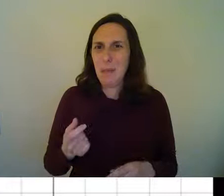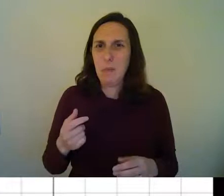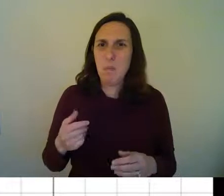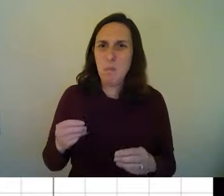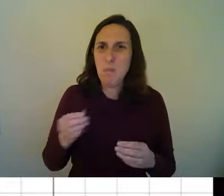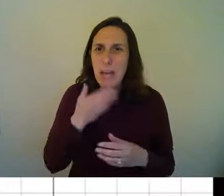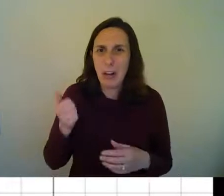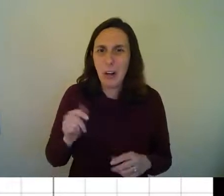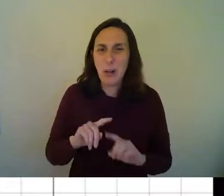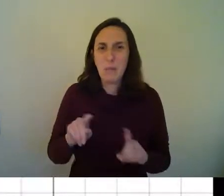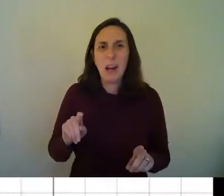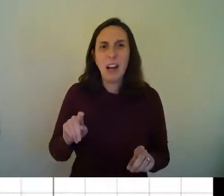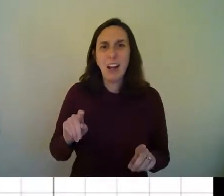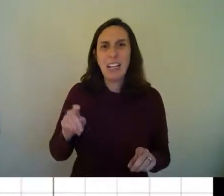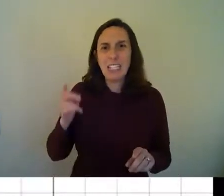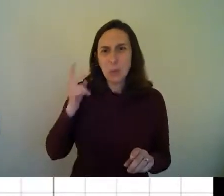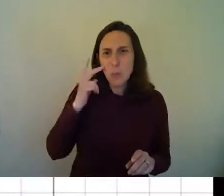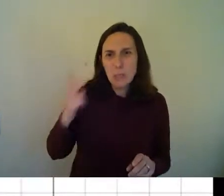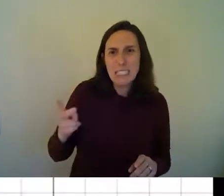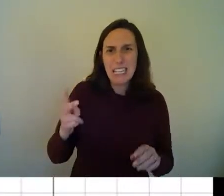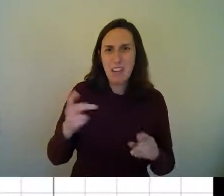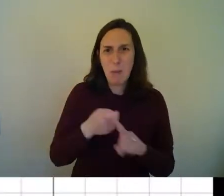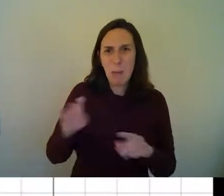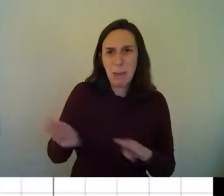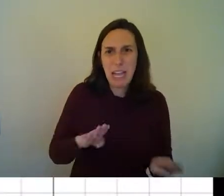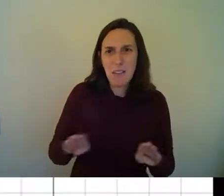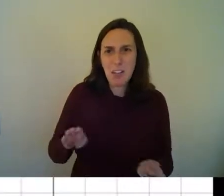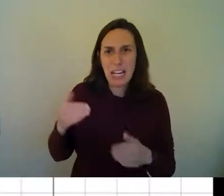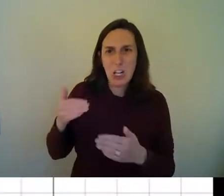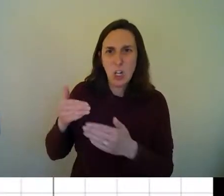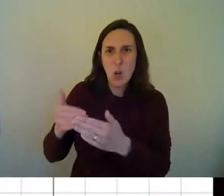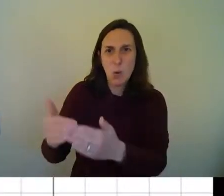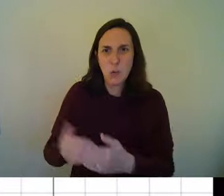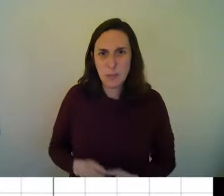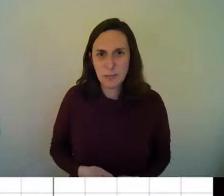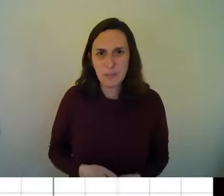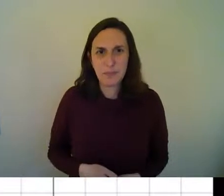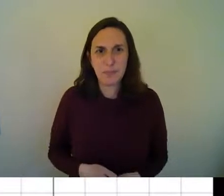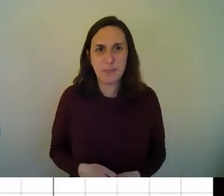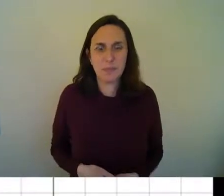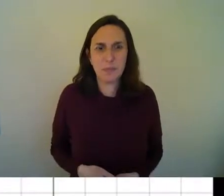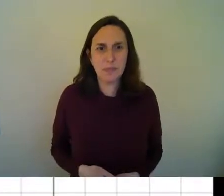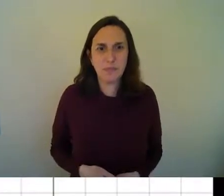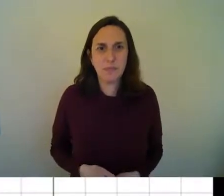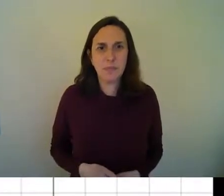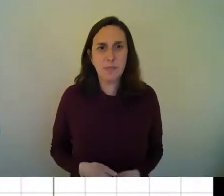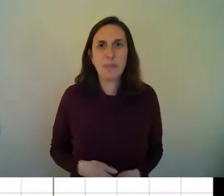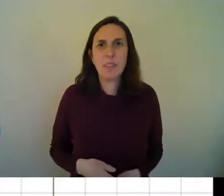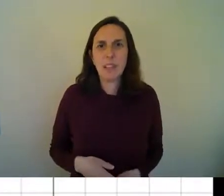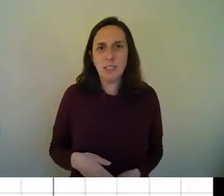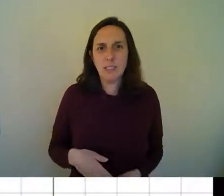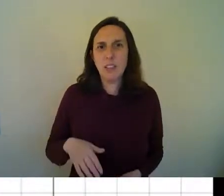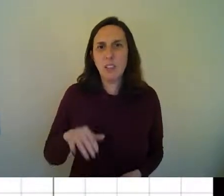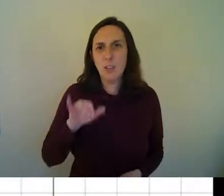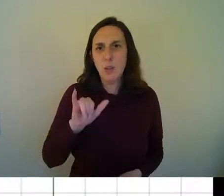And so this type of asymptote, the y value, or the total value of the function, is approaching the value